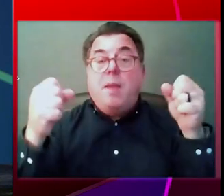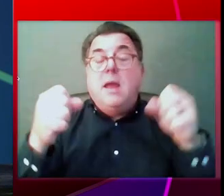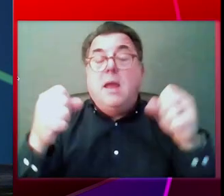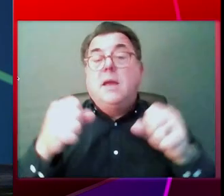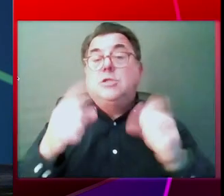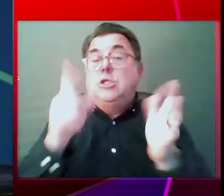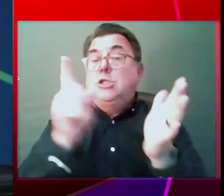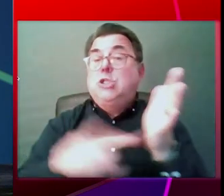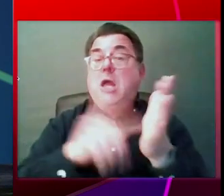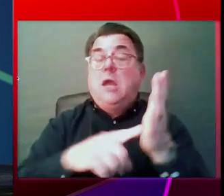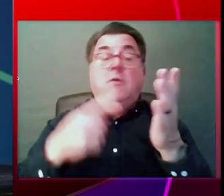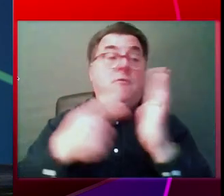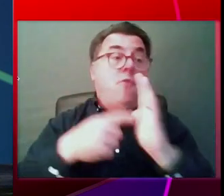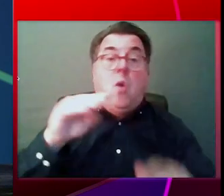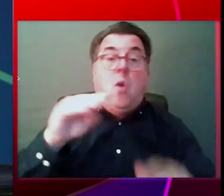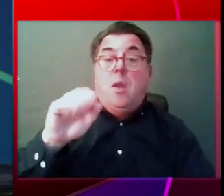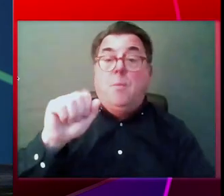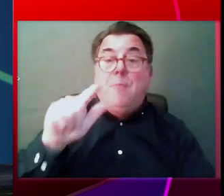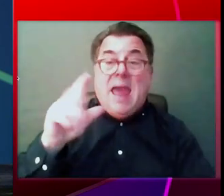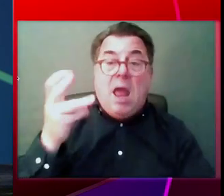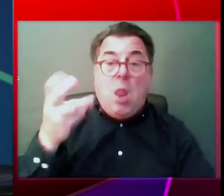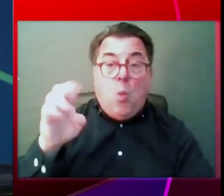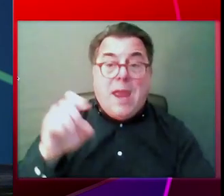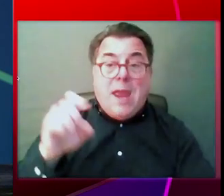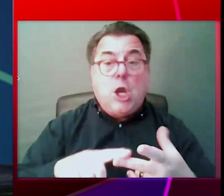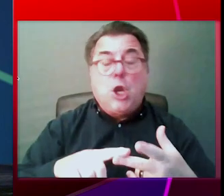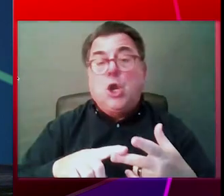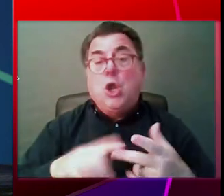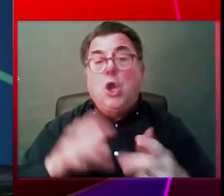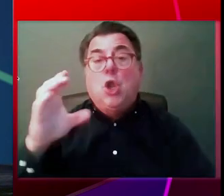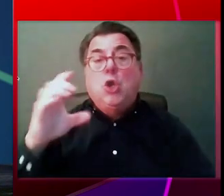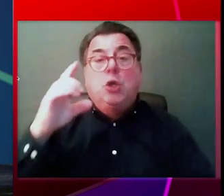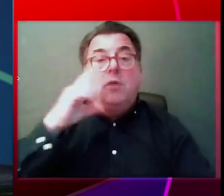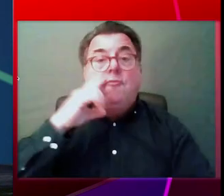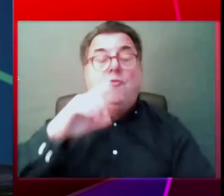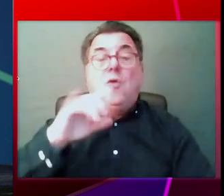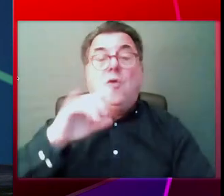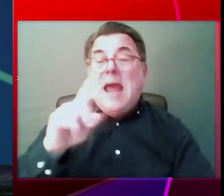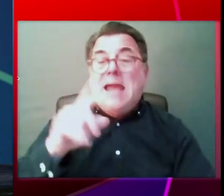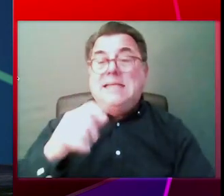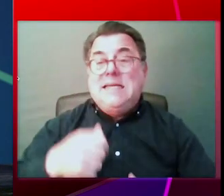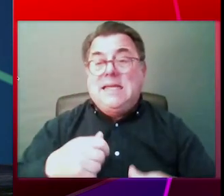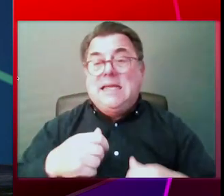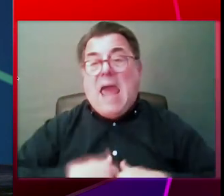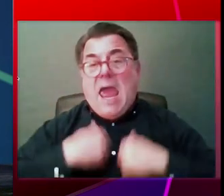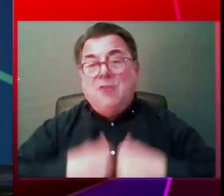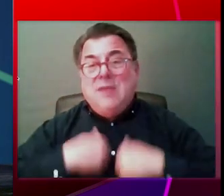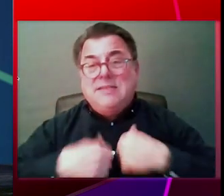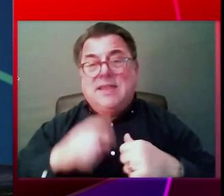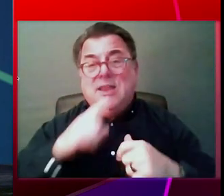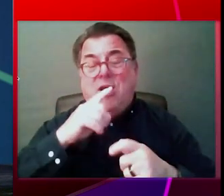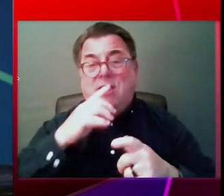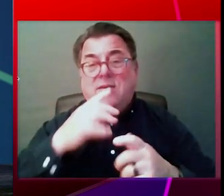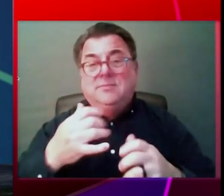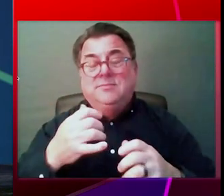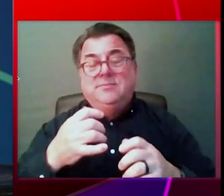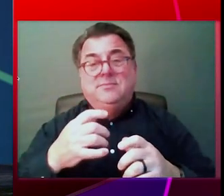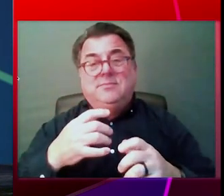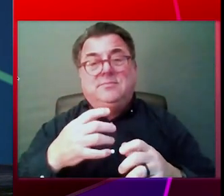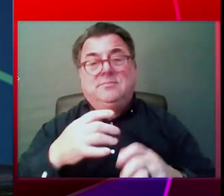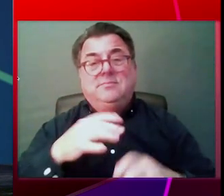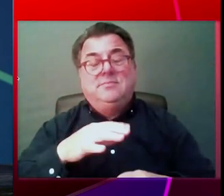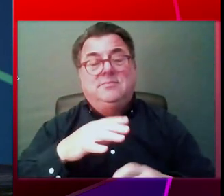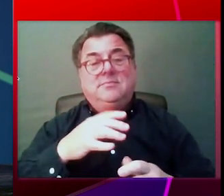like malware against file hashes, looking for malicious IP addresses, and using the partner ecosystem to fulfill those